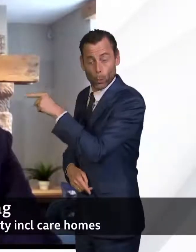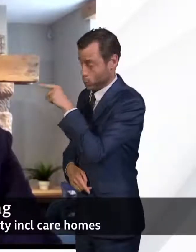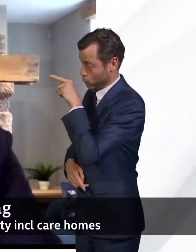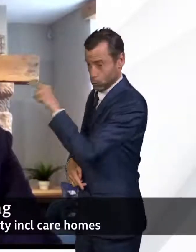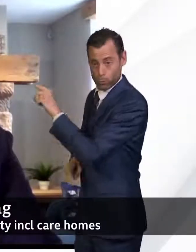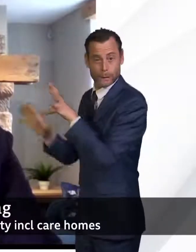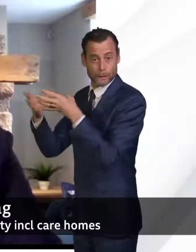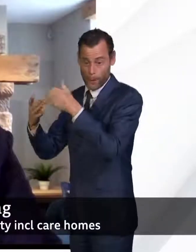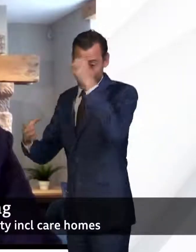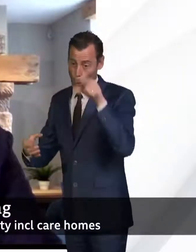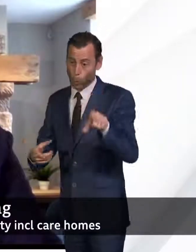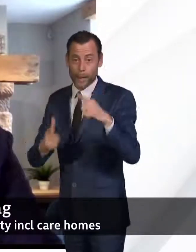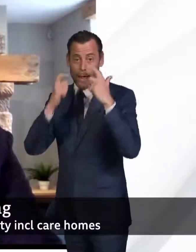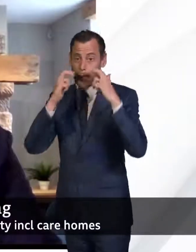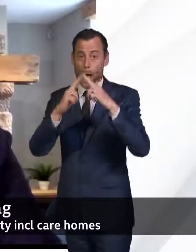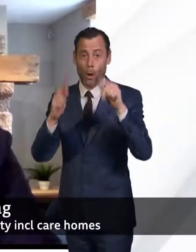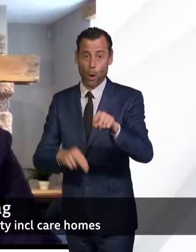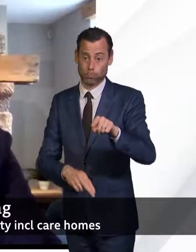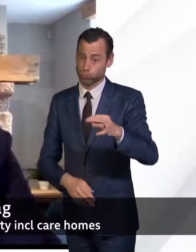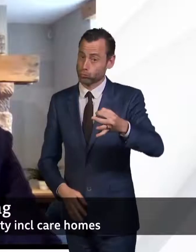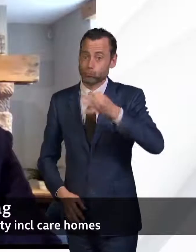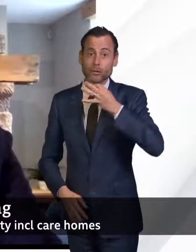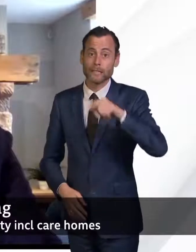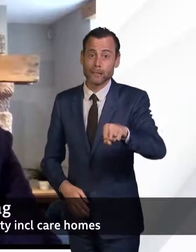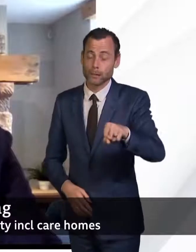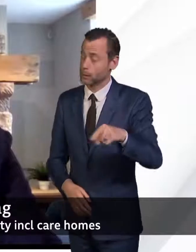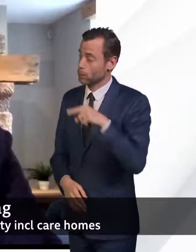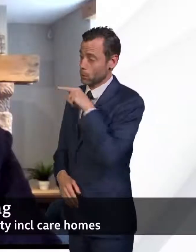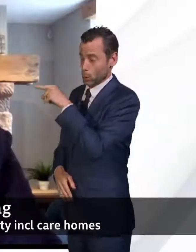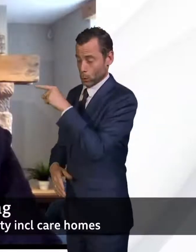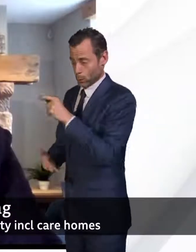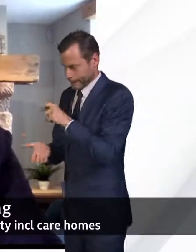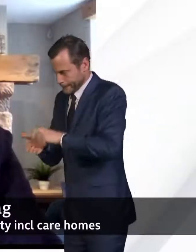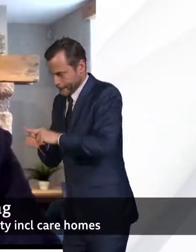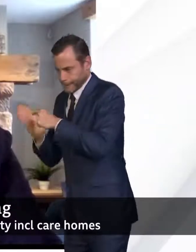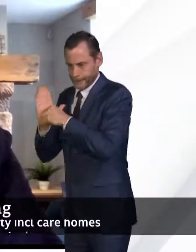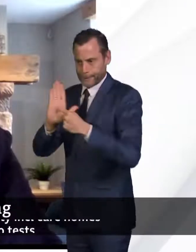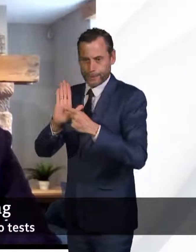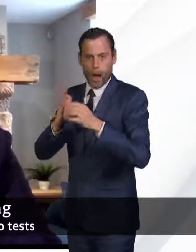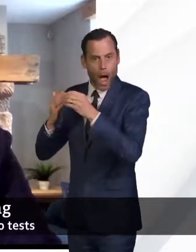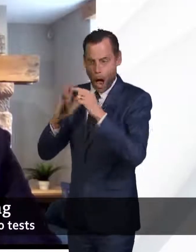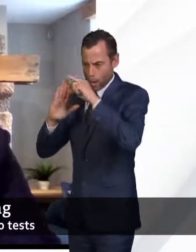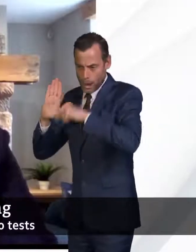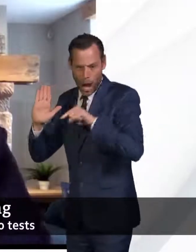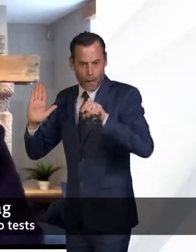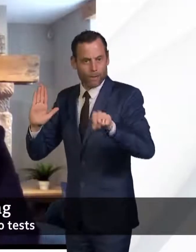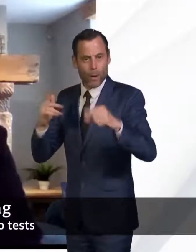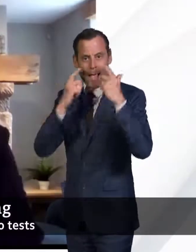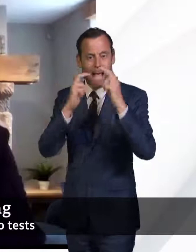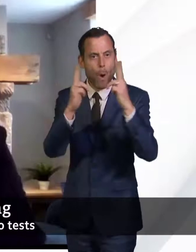area. You've issued guidance to care homes repeatedly over the last few months. And